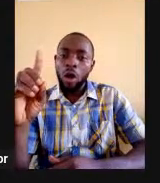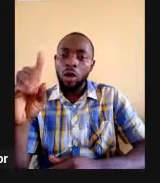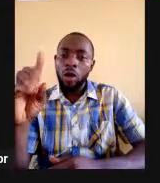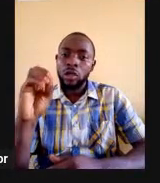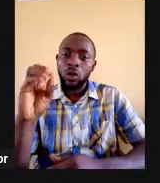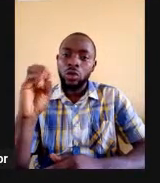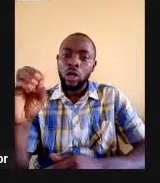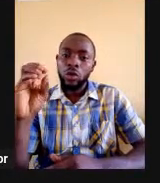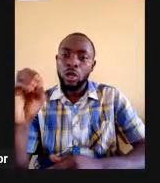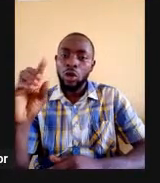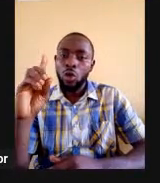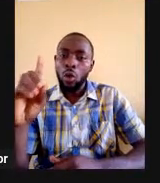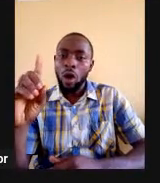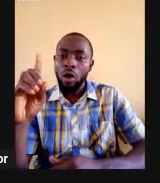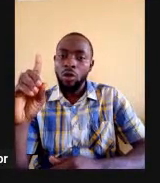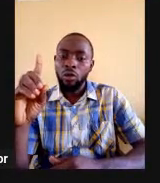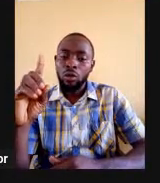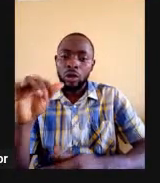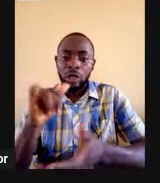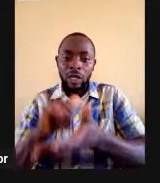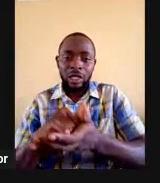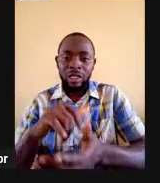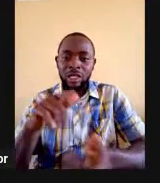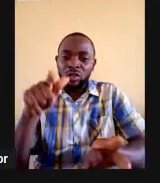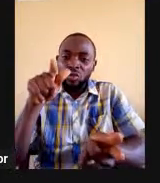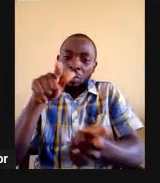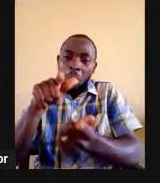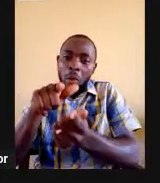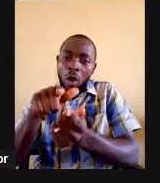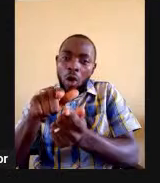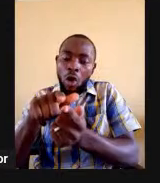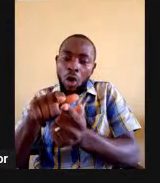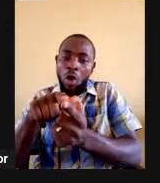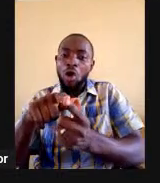0110001. So that's lowercase of A. Is that